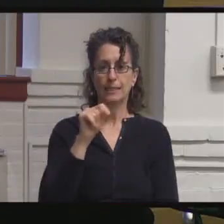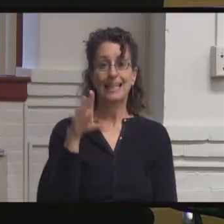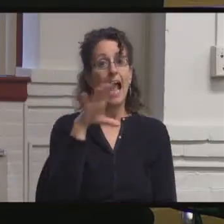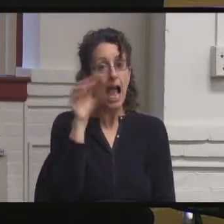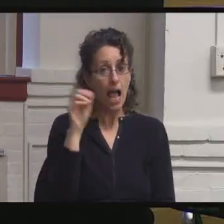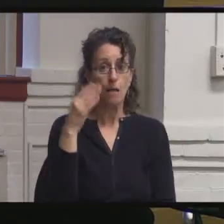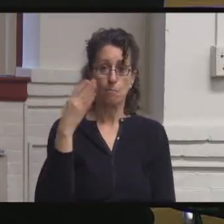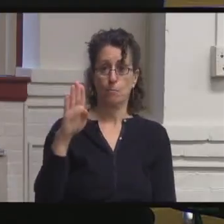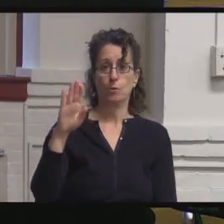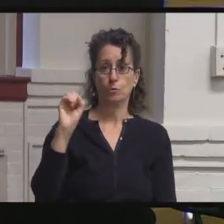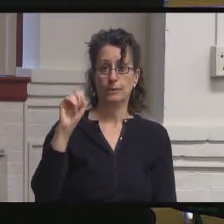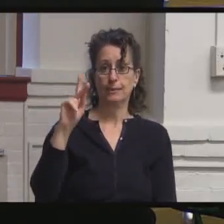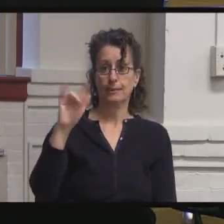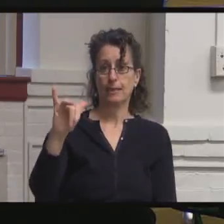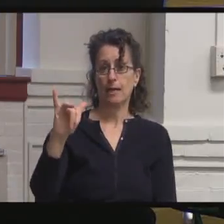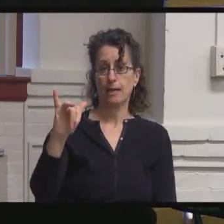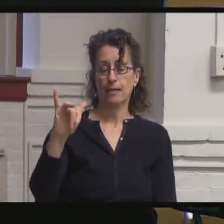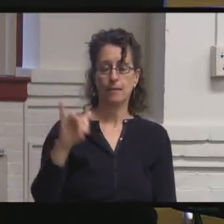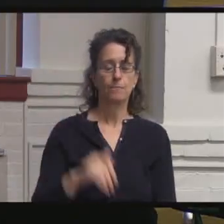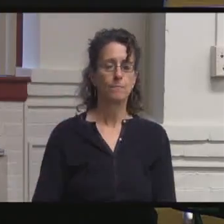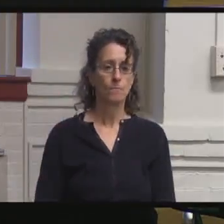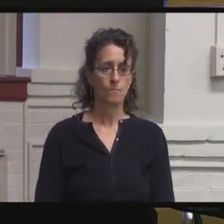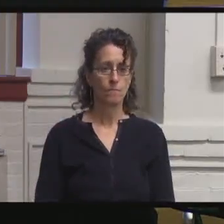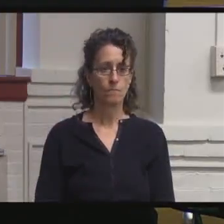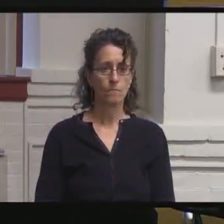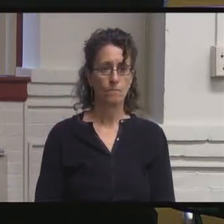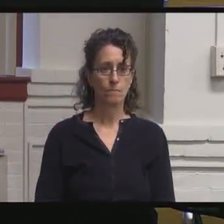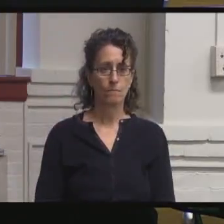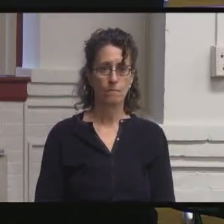Sky, who proposed to